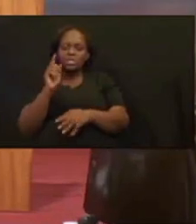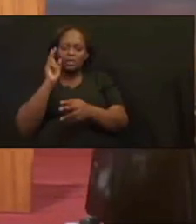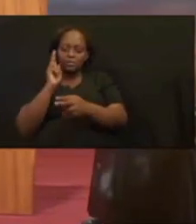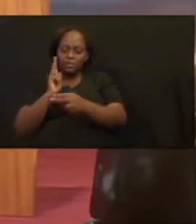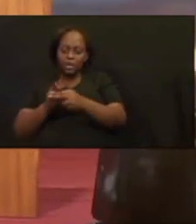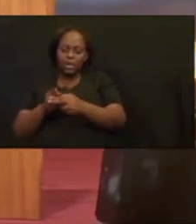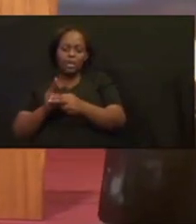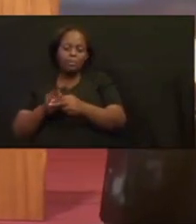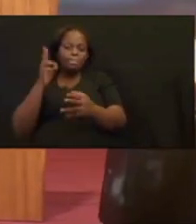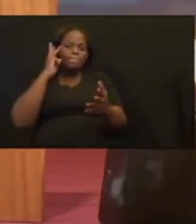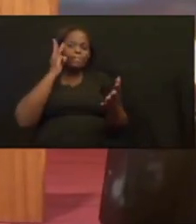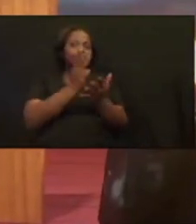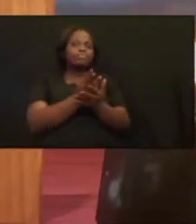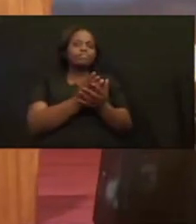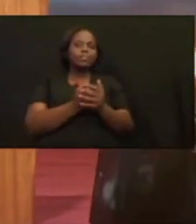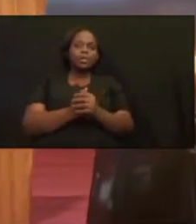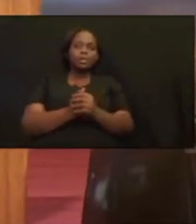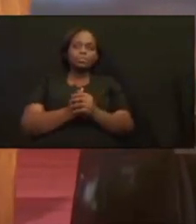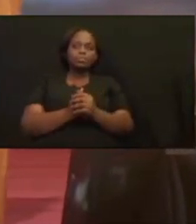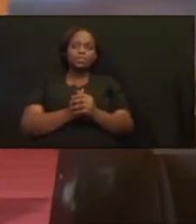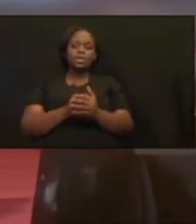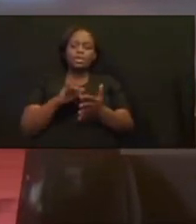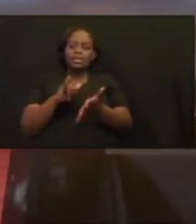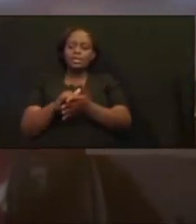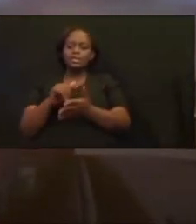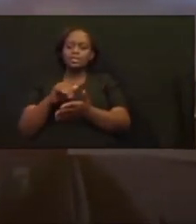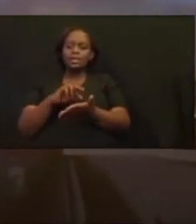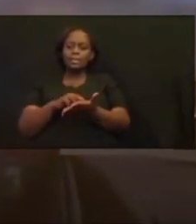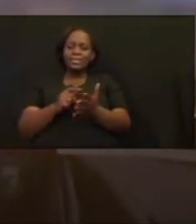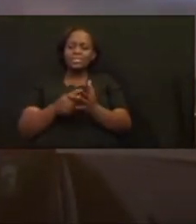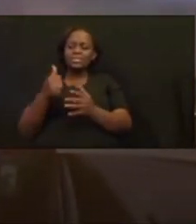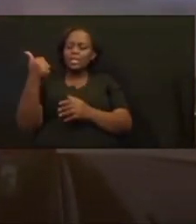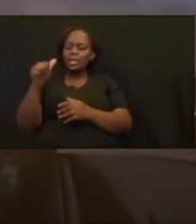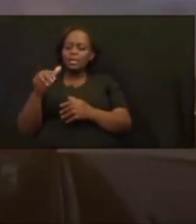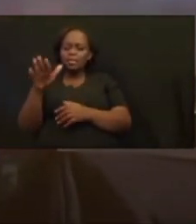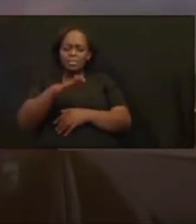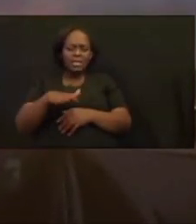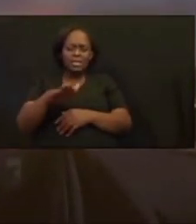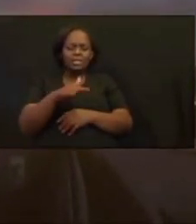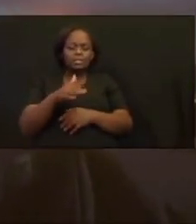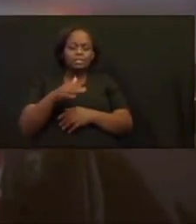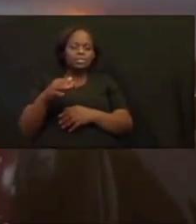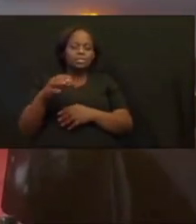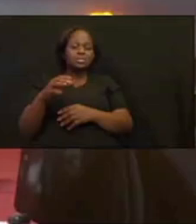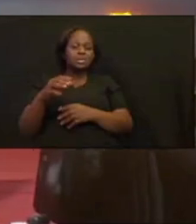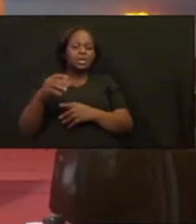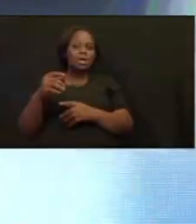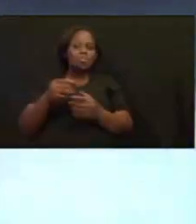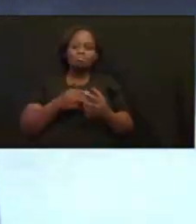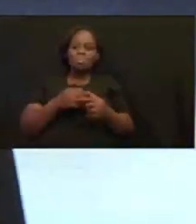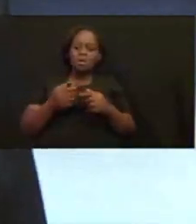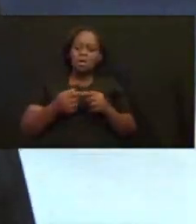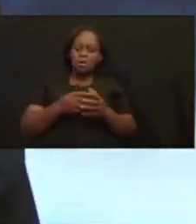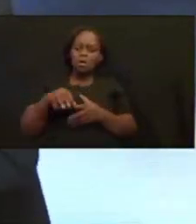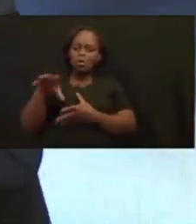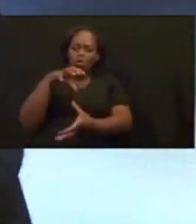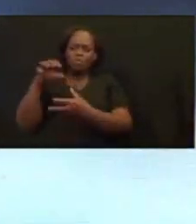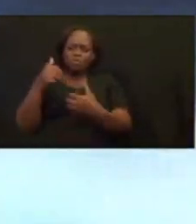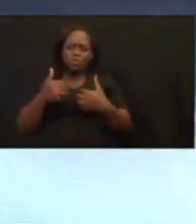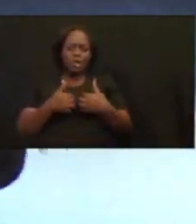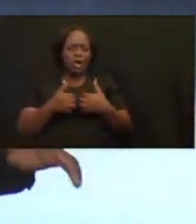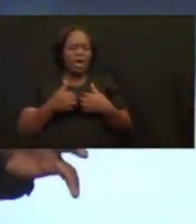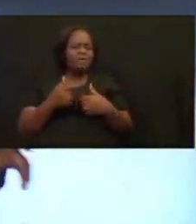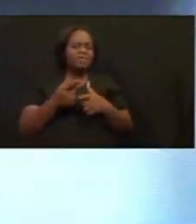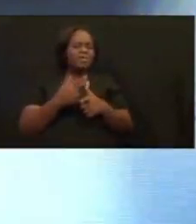A validator of a claim. That means everywhere there is confusion, it now becomes my business to find out what is happening.